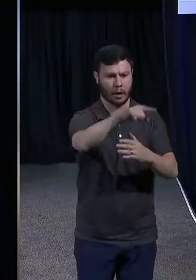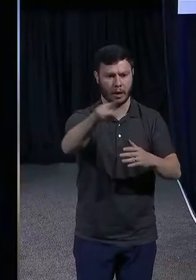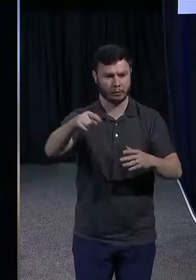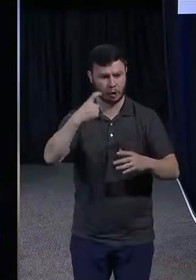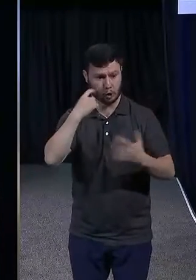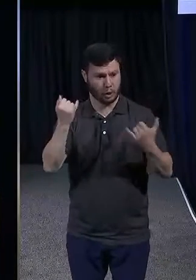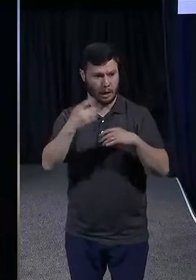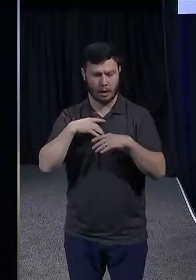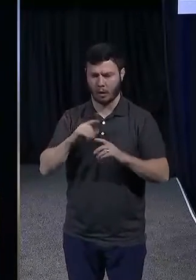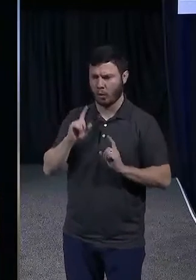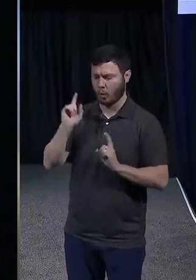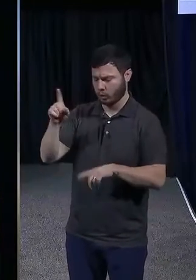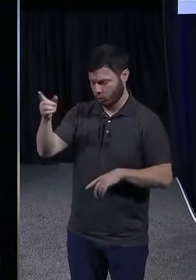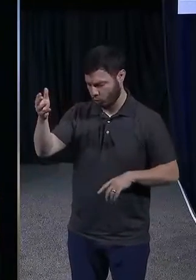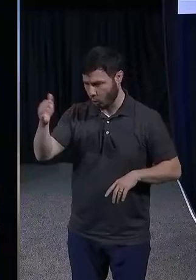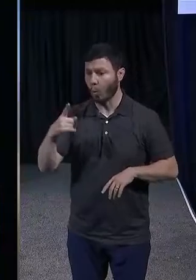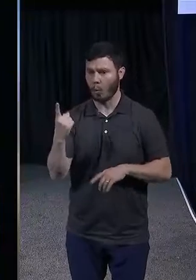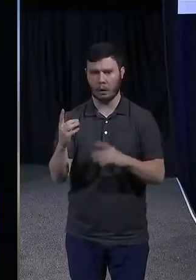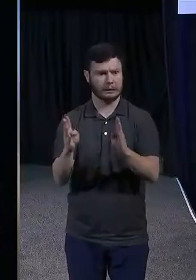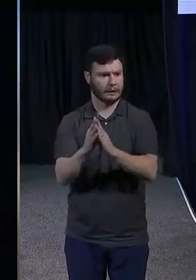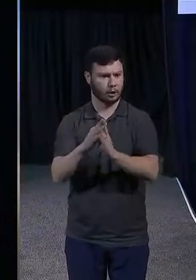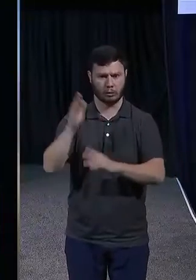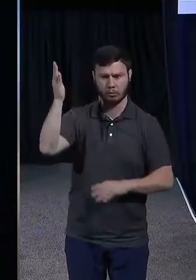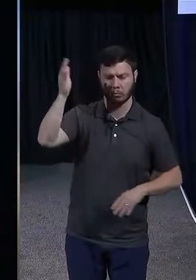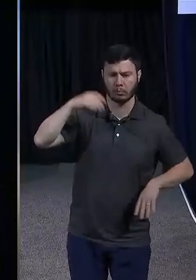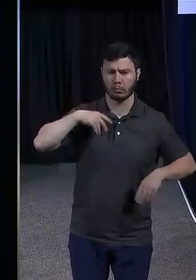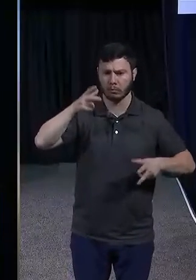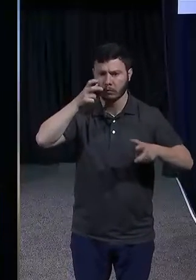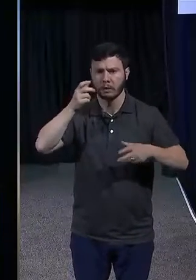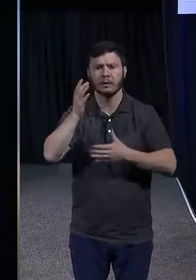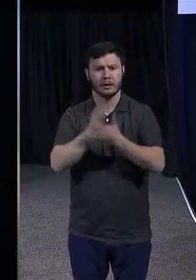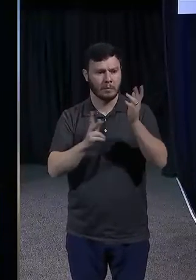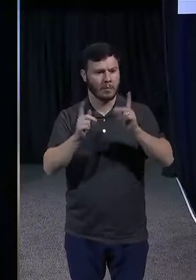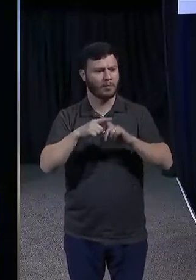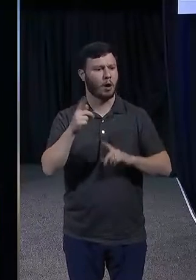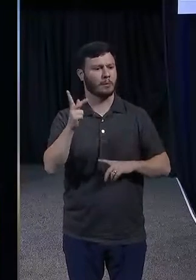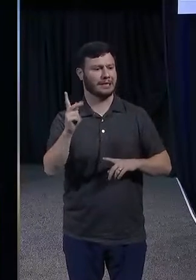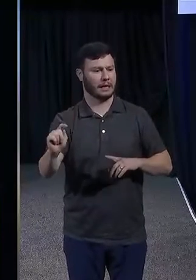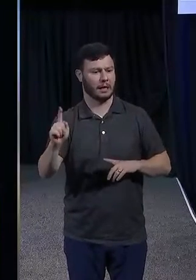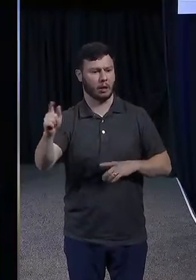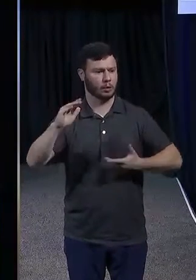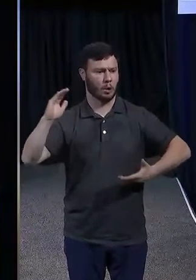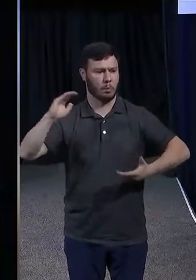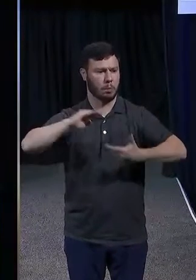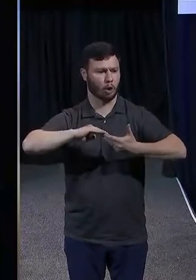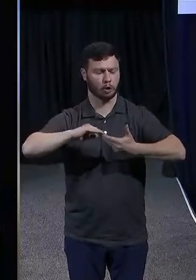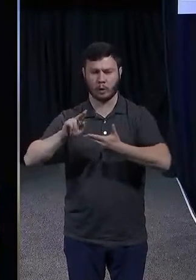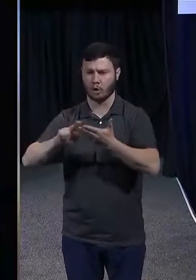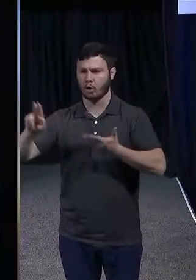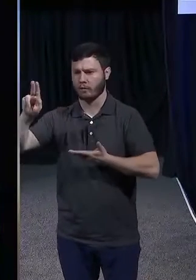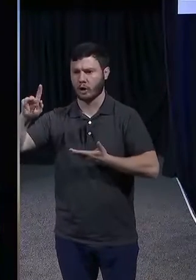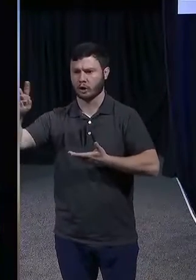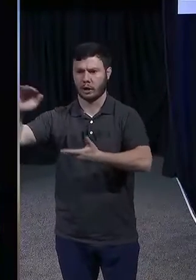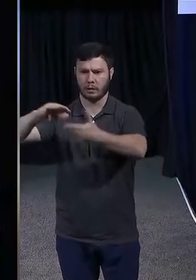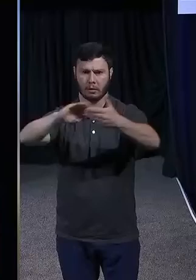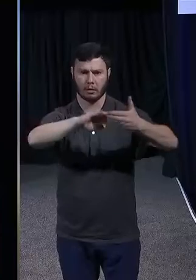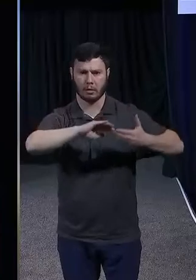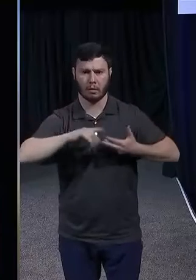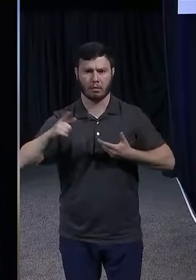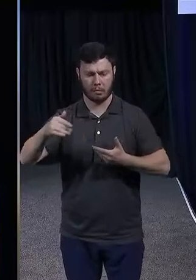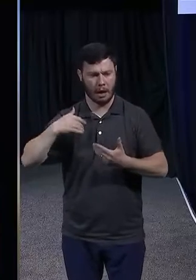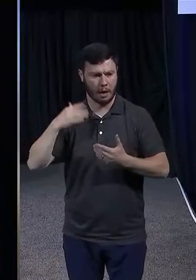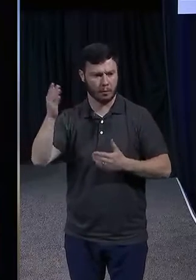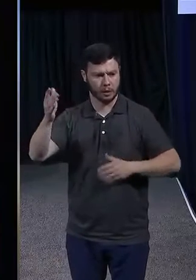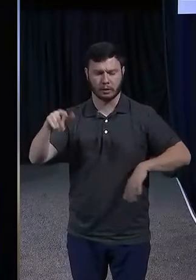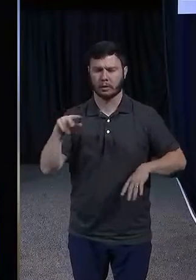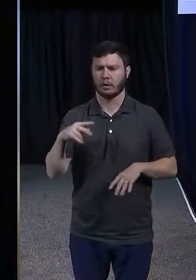today a session from some folks in Kentucky. It was a partnership with the universities in Kentucky and